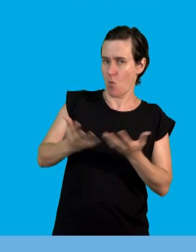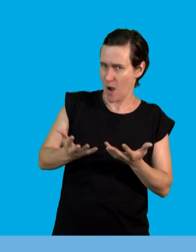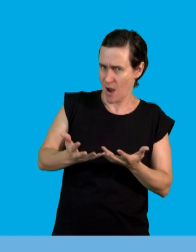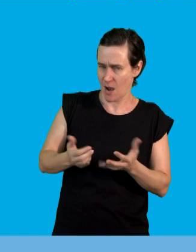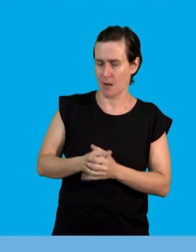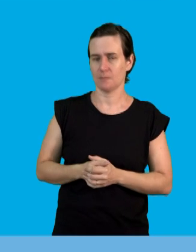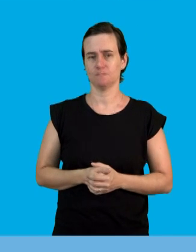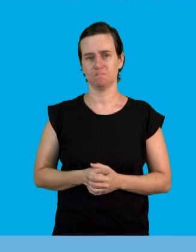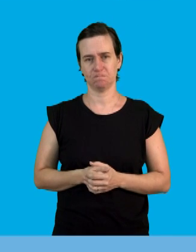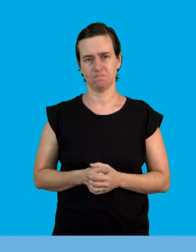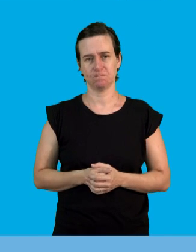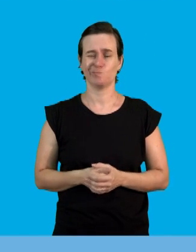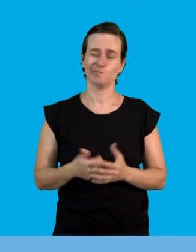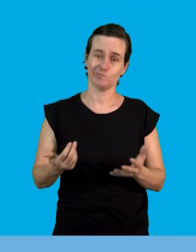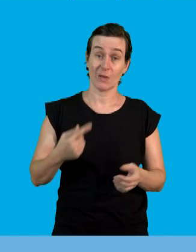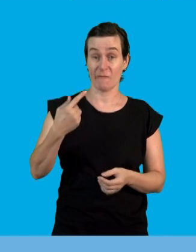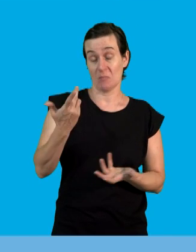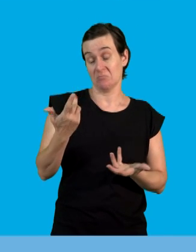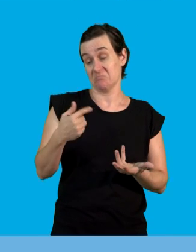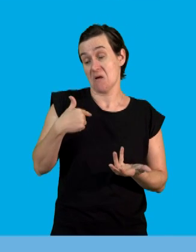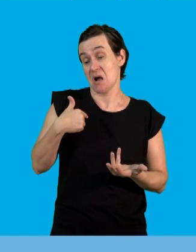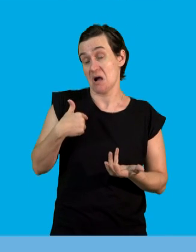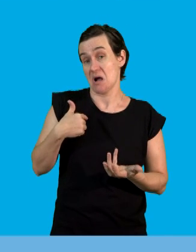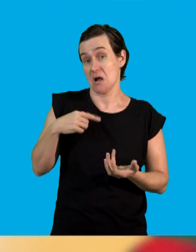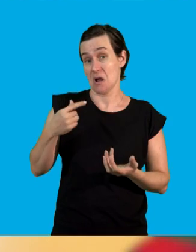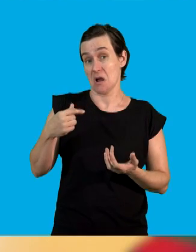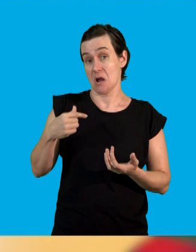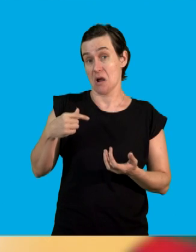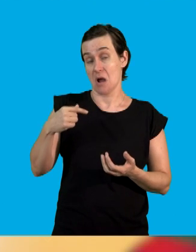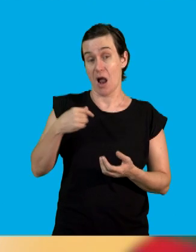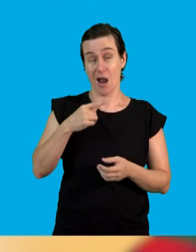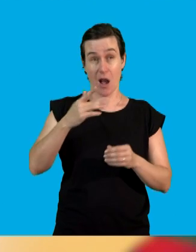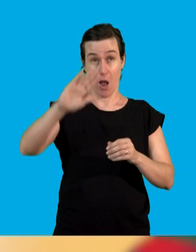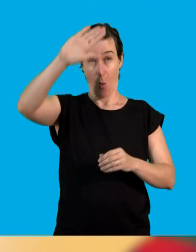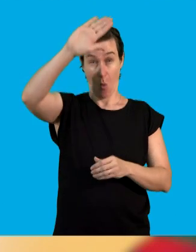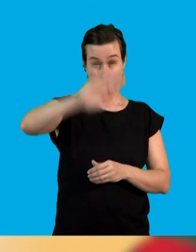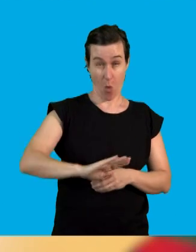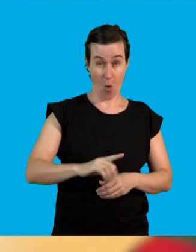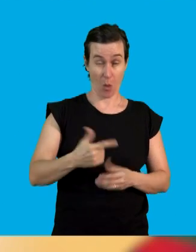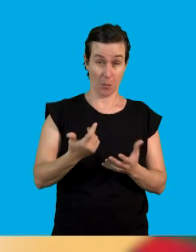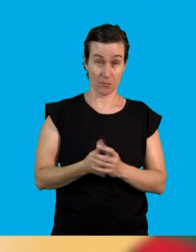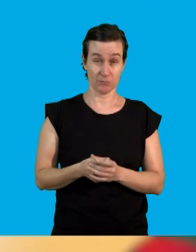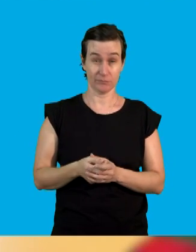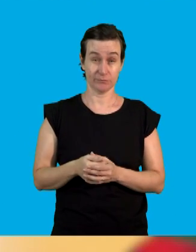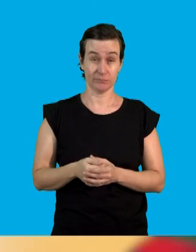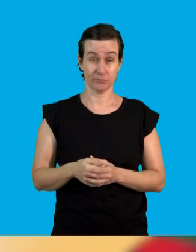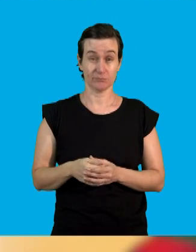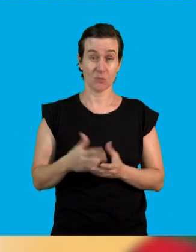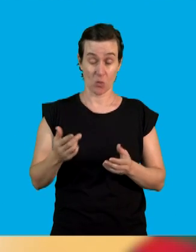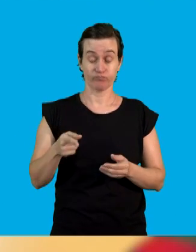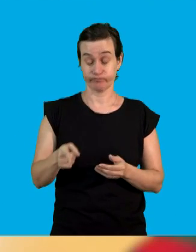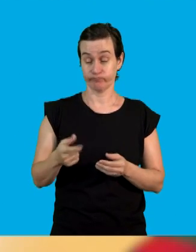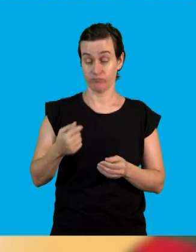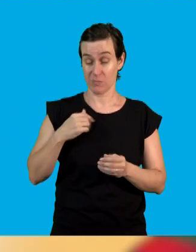the force came into being. So if I push a wall, if I apply a force onto the wall, or apply a force onto this